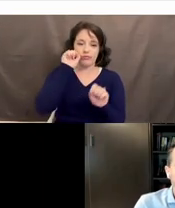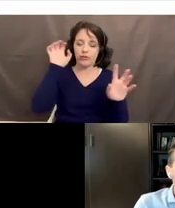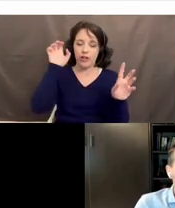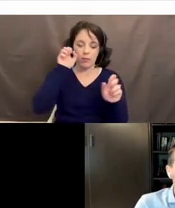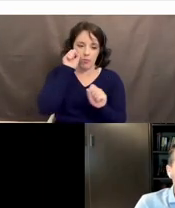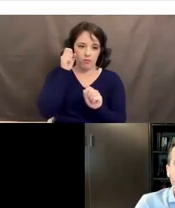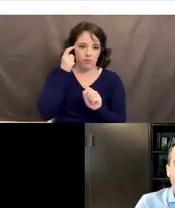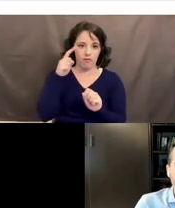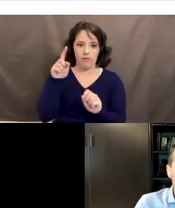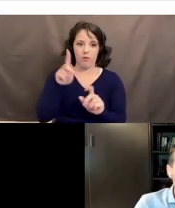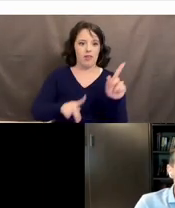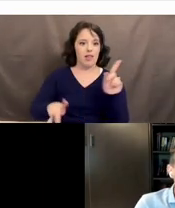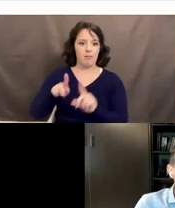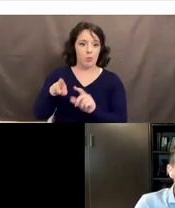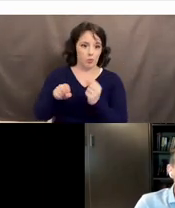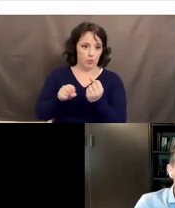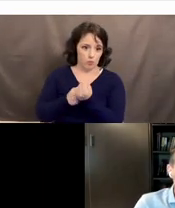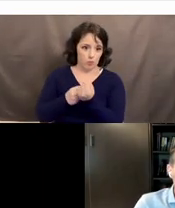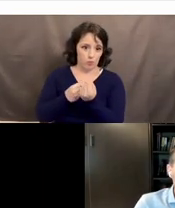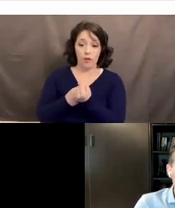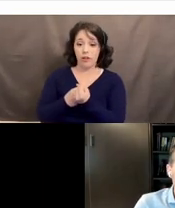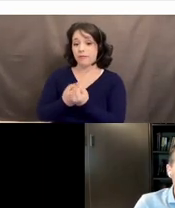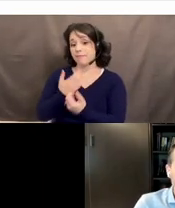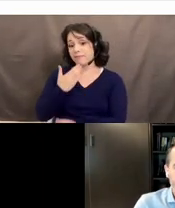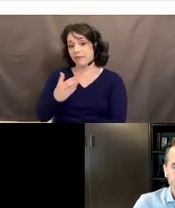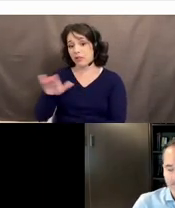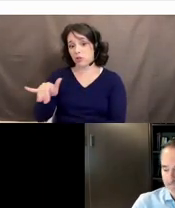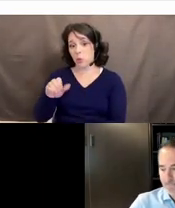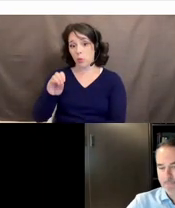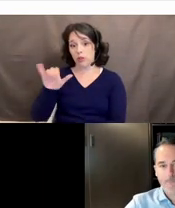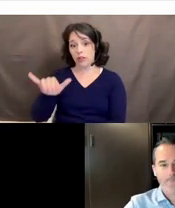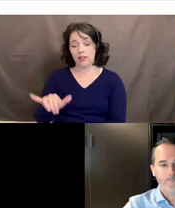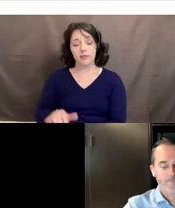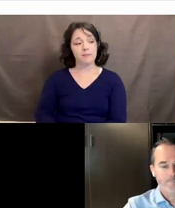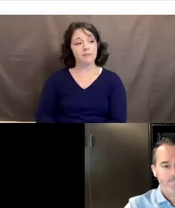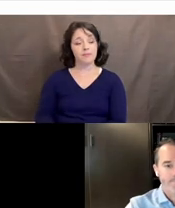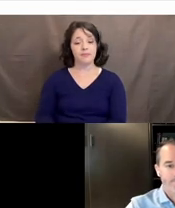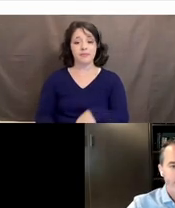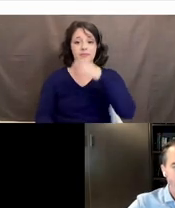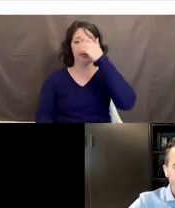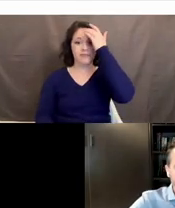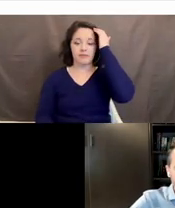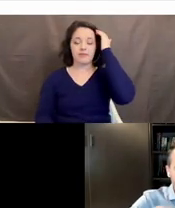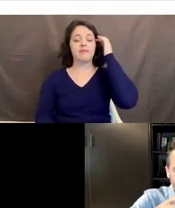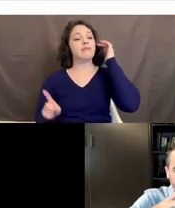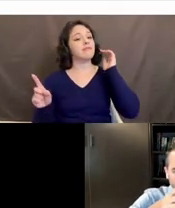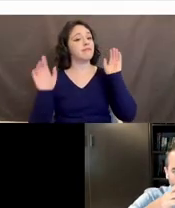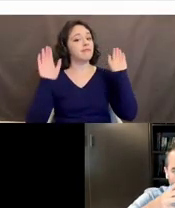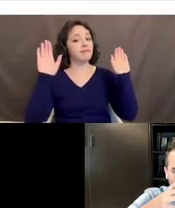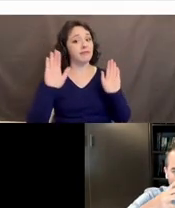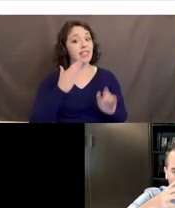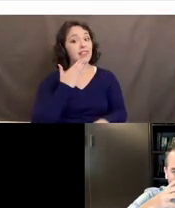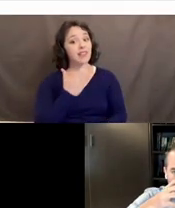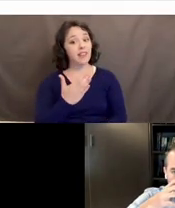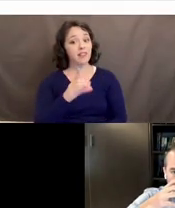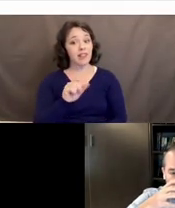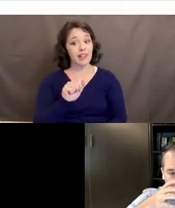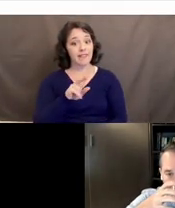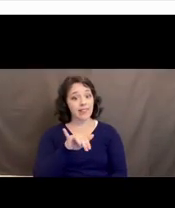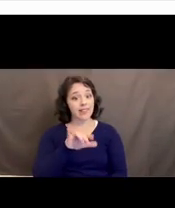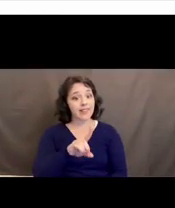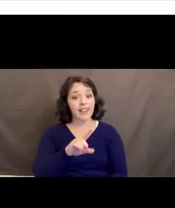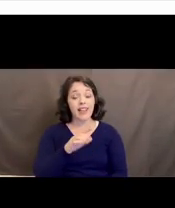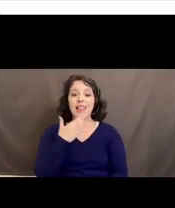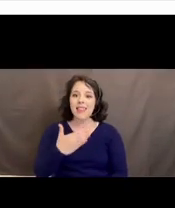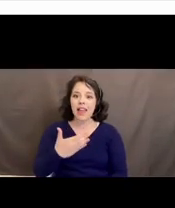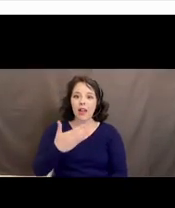support. Thank you, Jody. Great. Thank you. Thank you, David. I appreciate the detail that